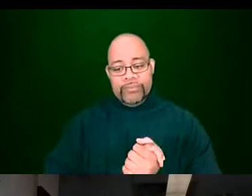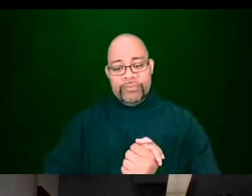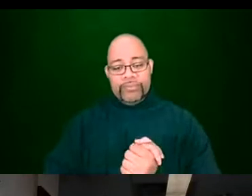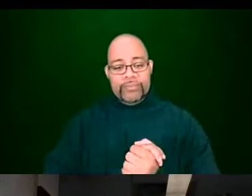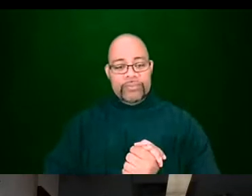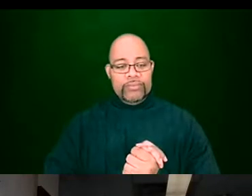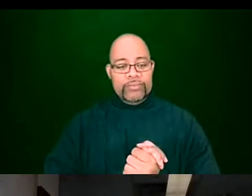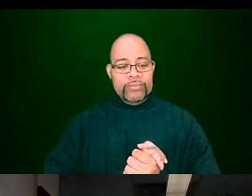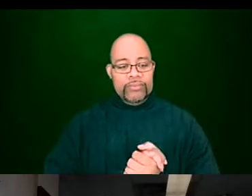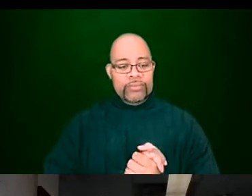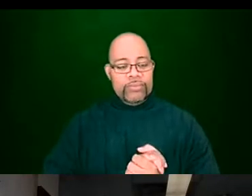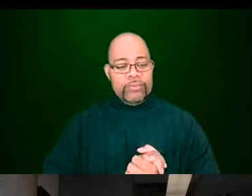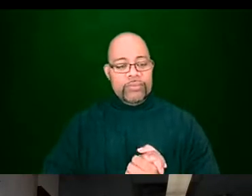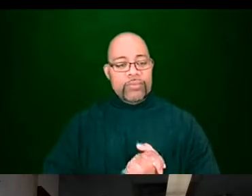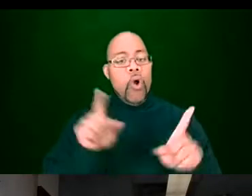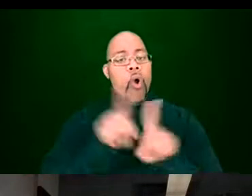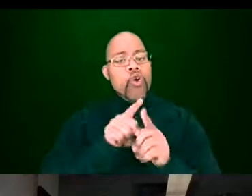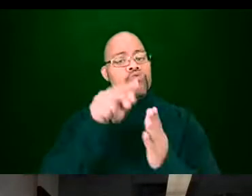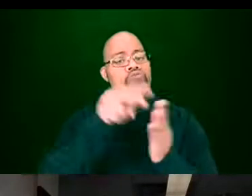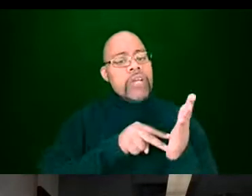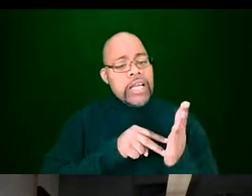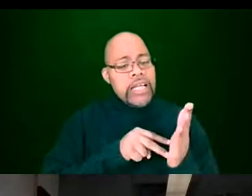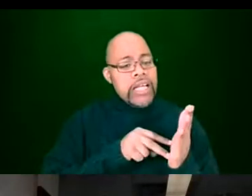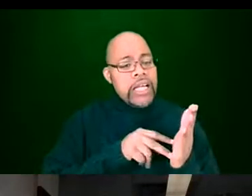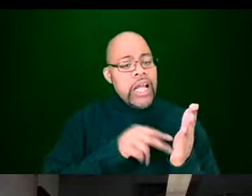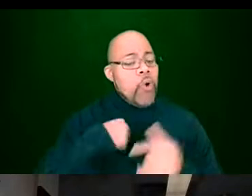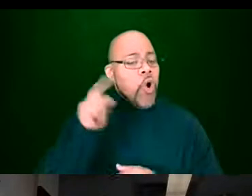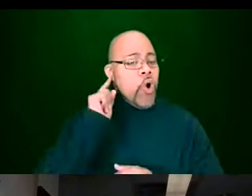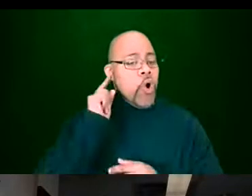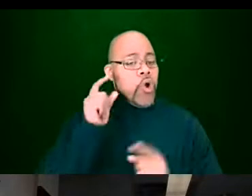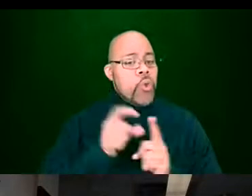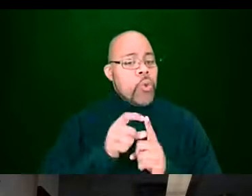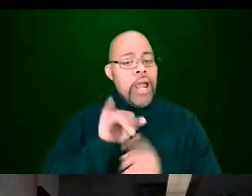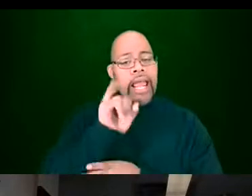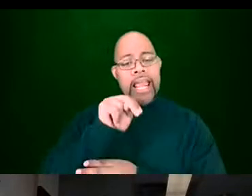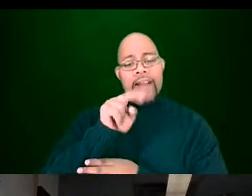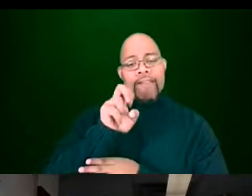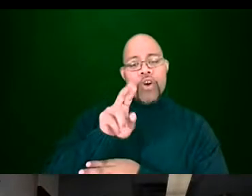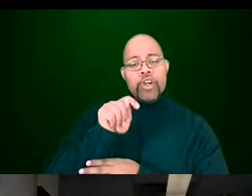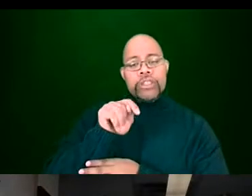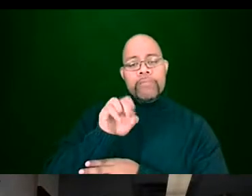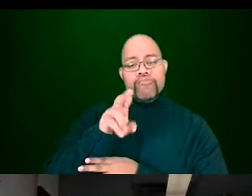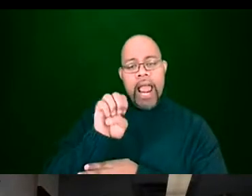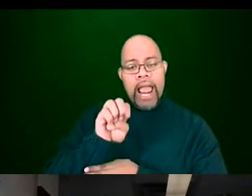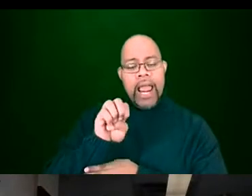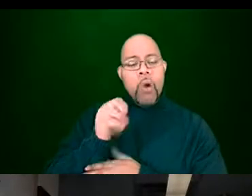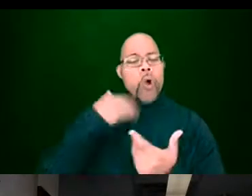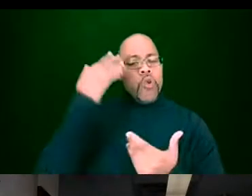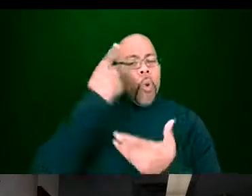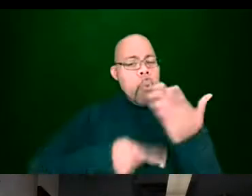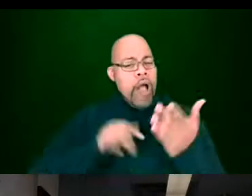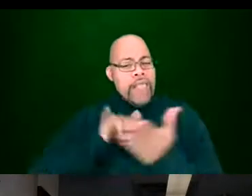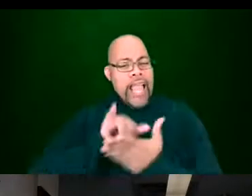We were also reading and we heard the word invertebrate. And we wanted to know, what is